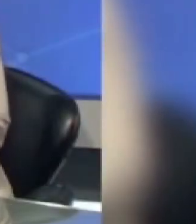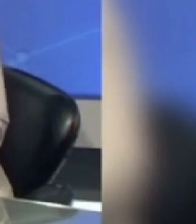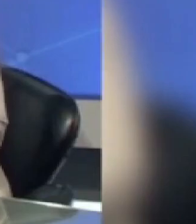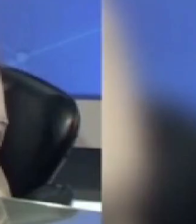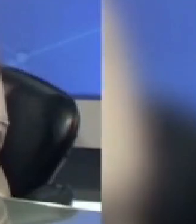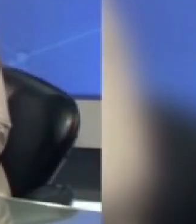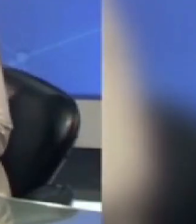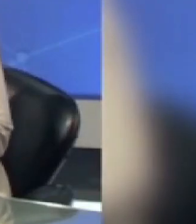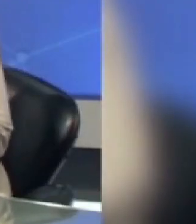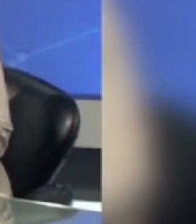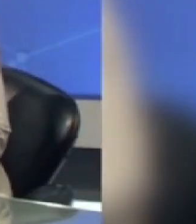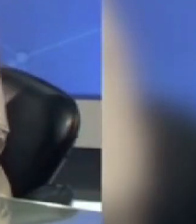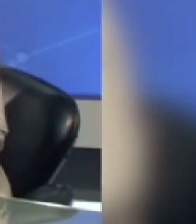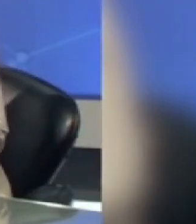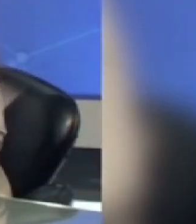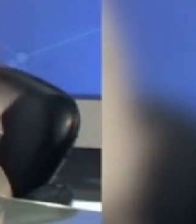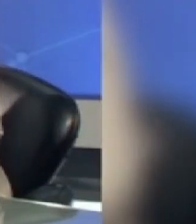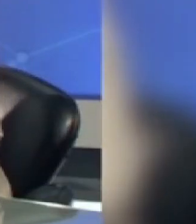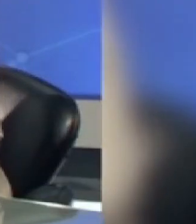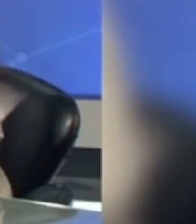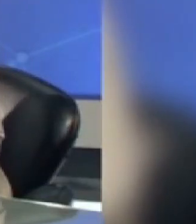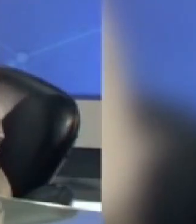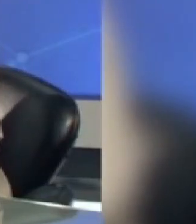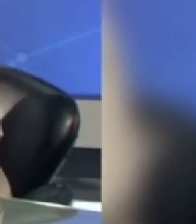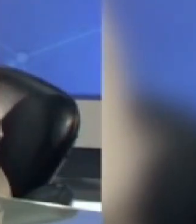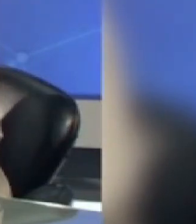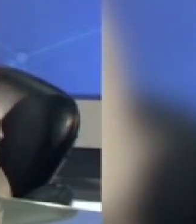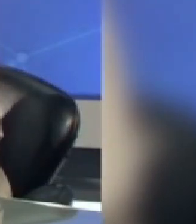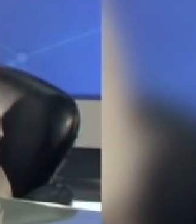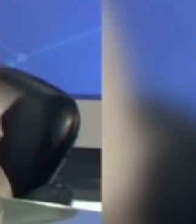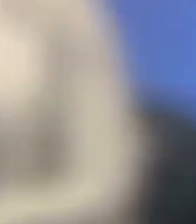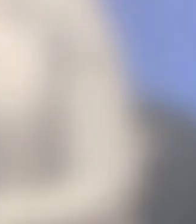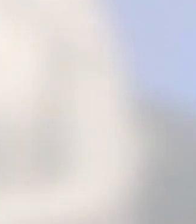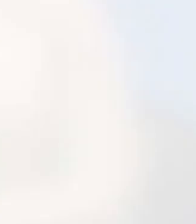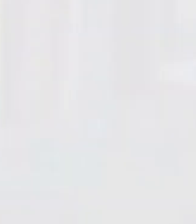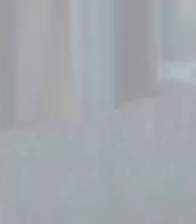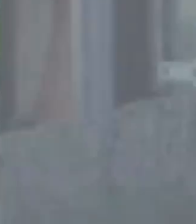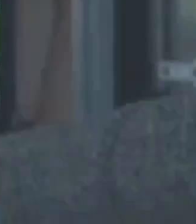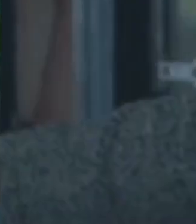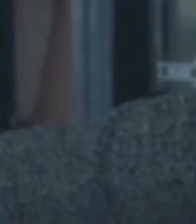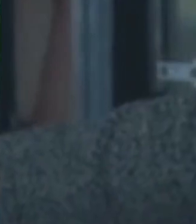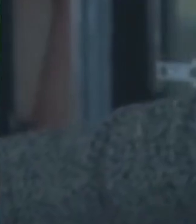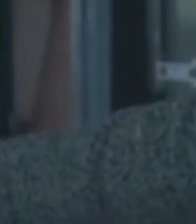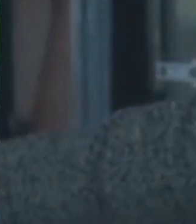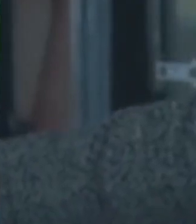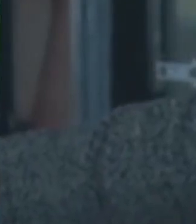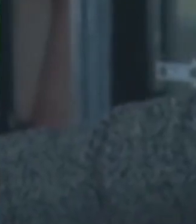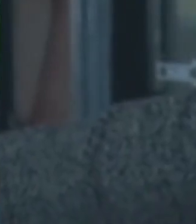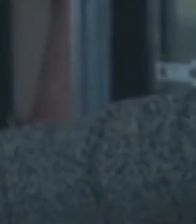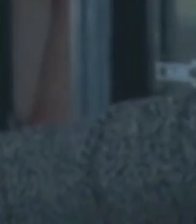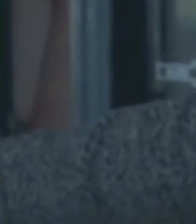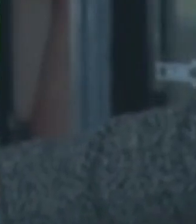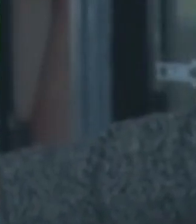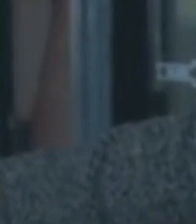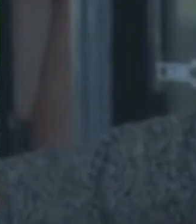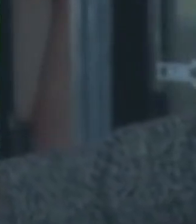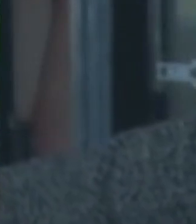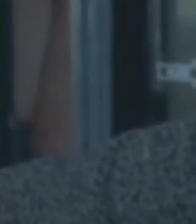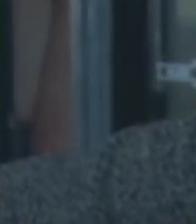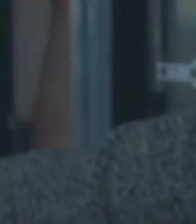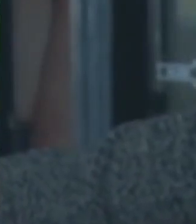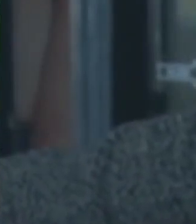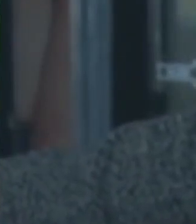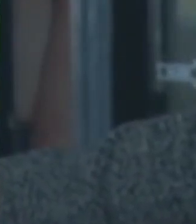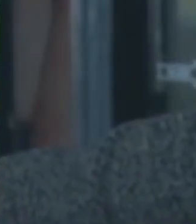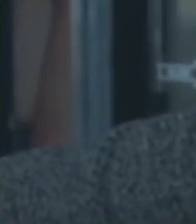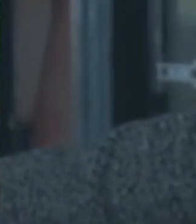Eskom says there have yet again been a number of breakdowns at power stations. We usually close at 8 o'clock, but because of this